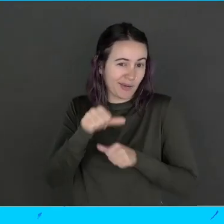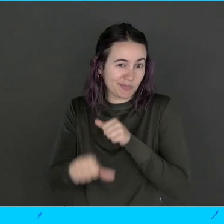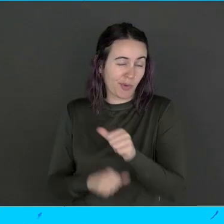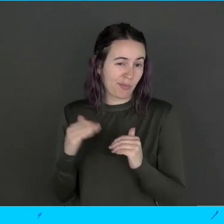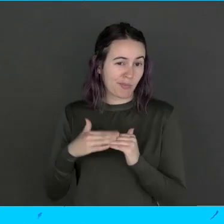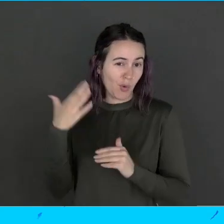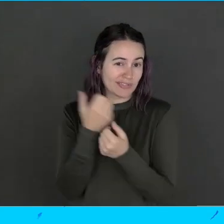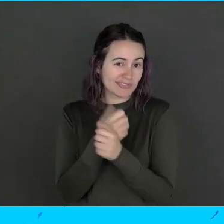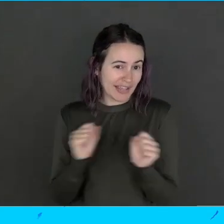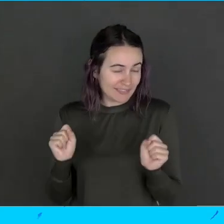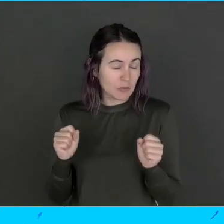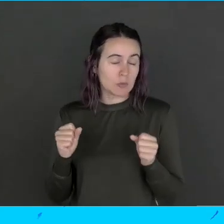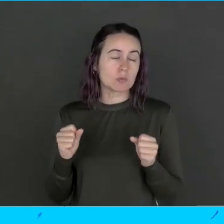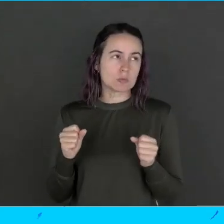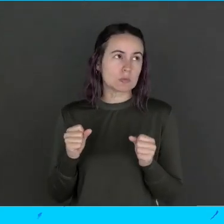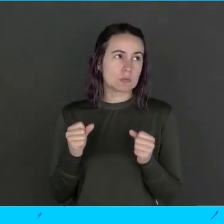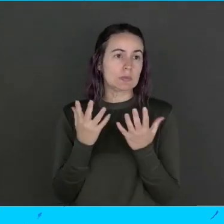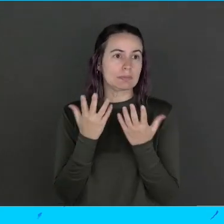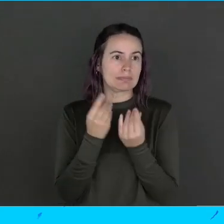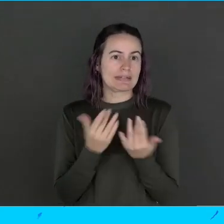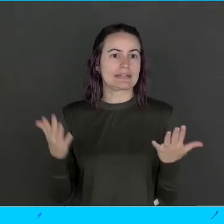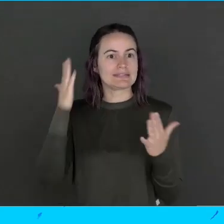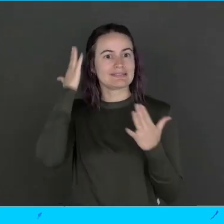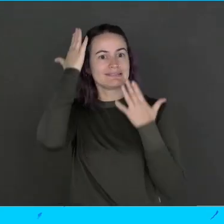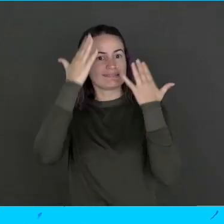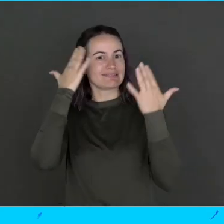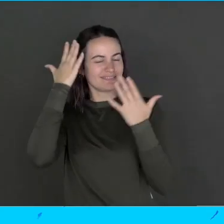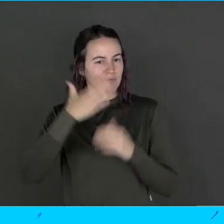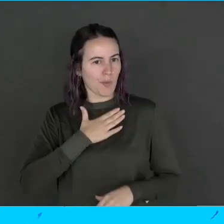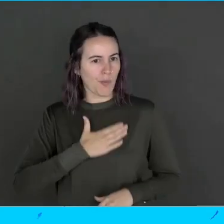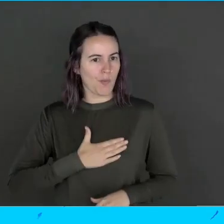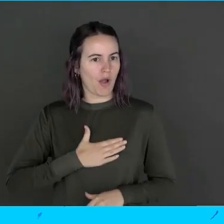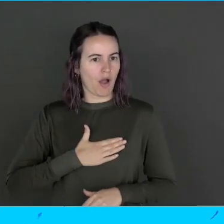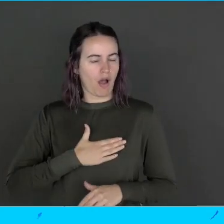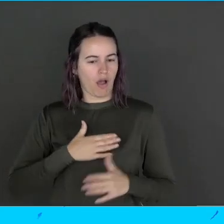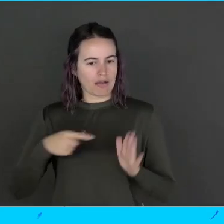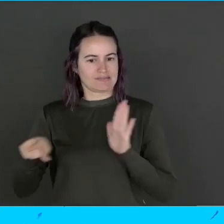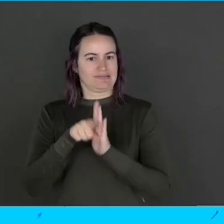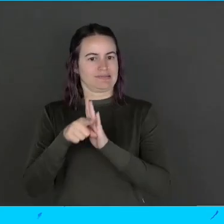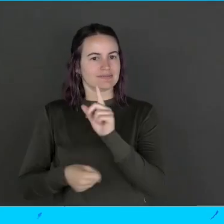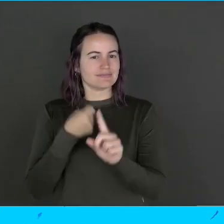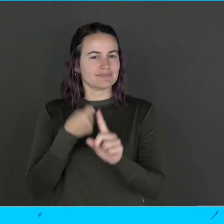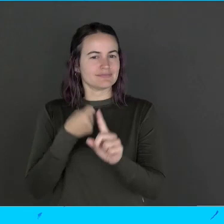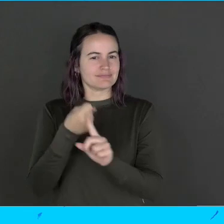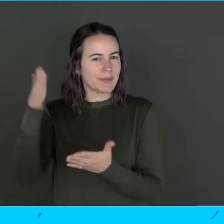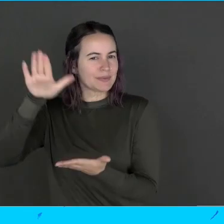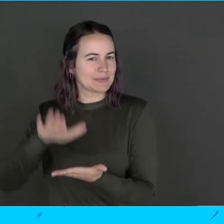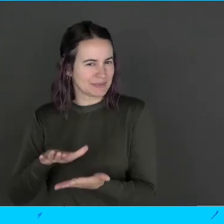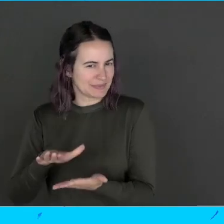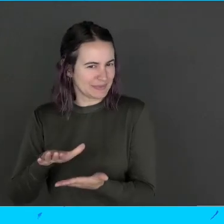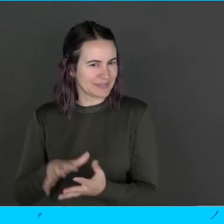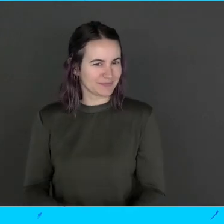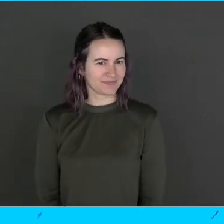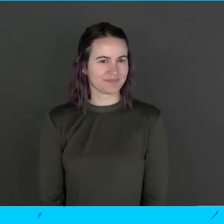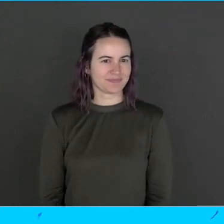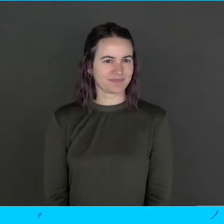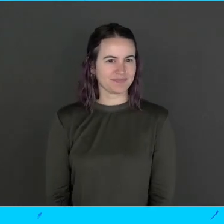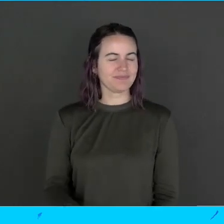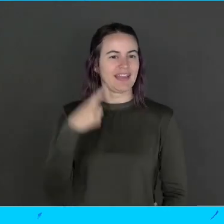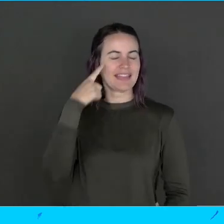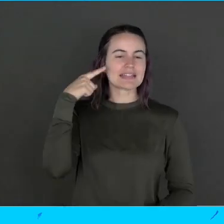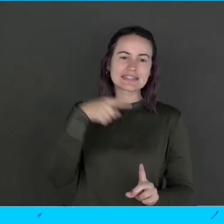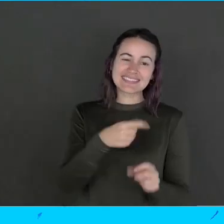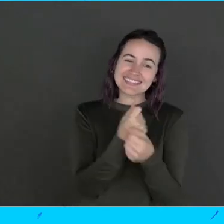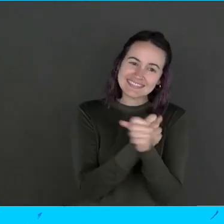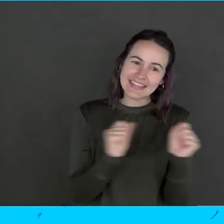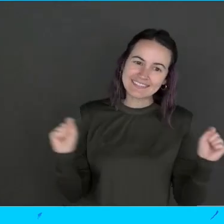about there. Harm reduction, yeah. I think that's what we call it. For me, the standout session was really about improving road safety. That was really